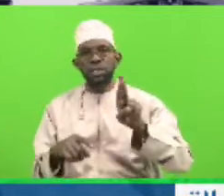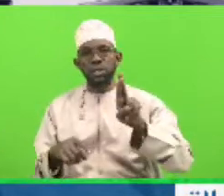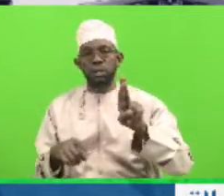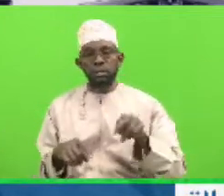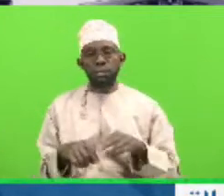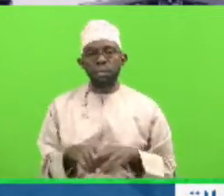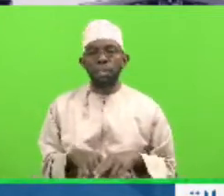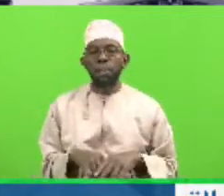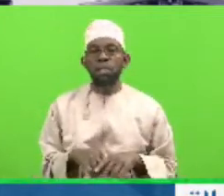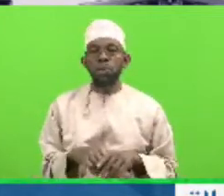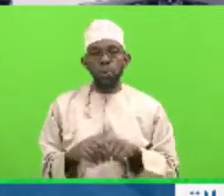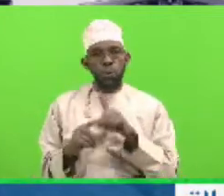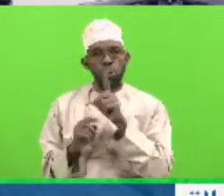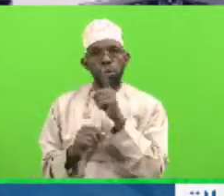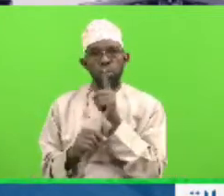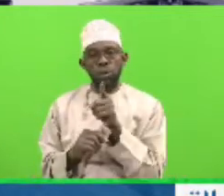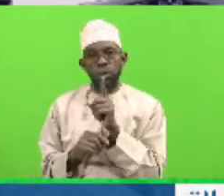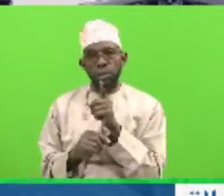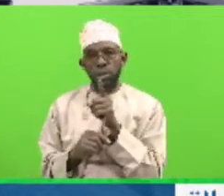And we warn